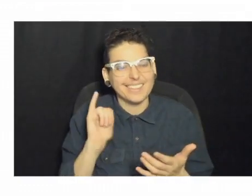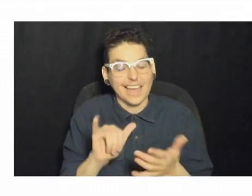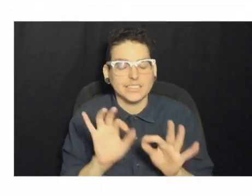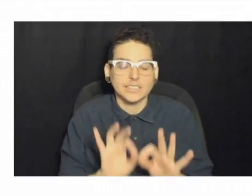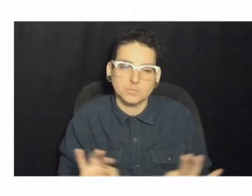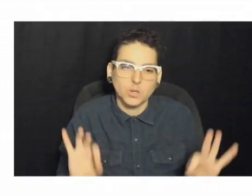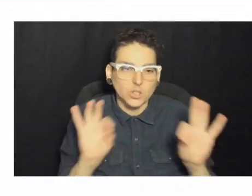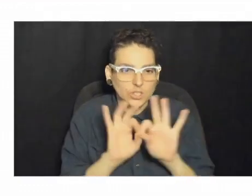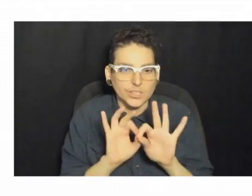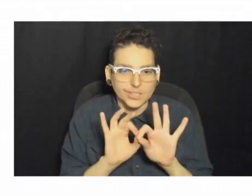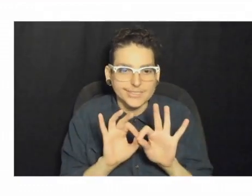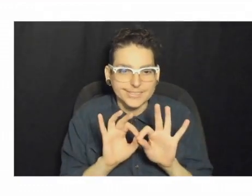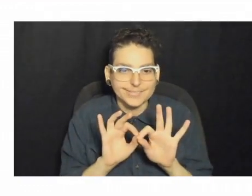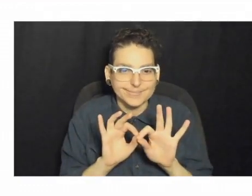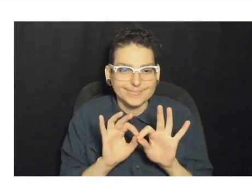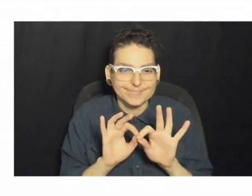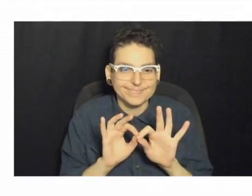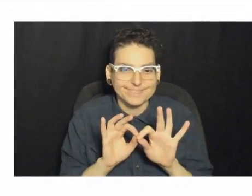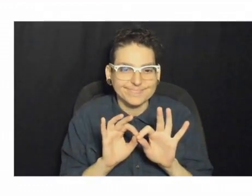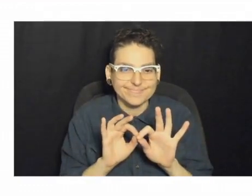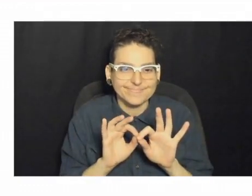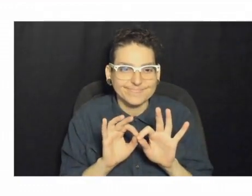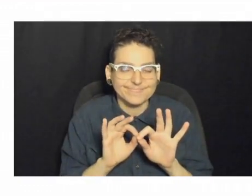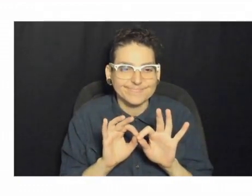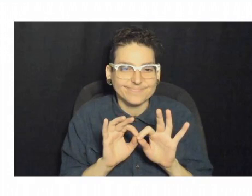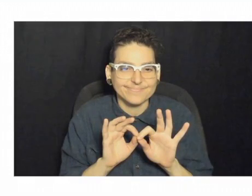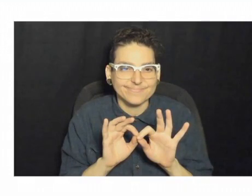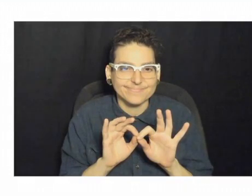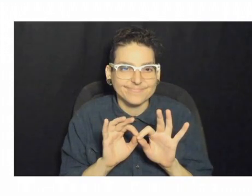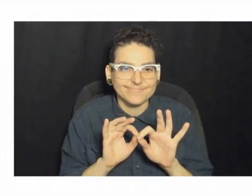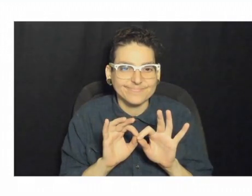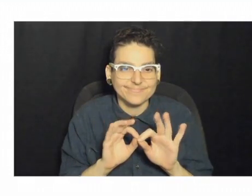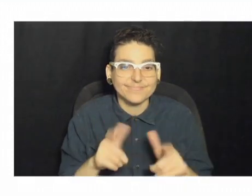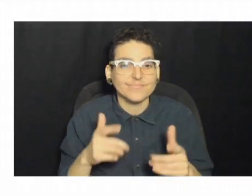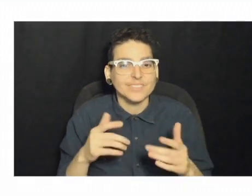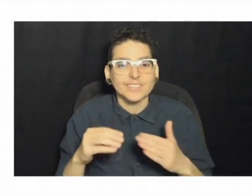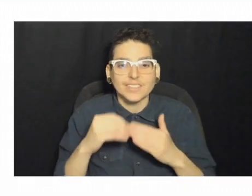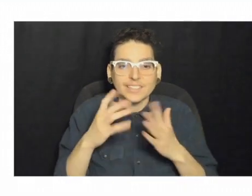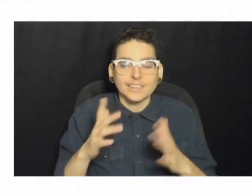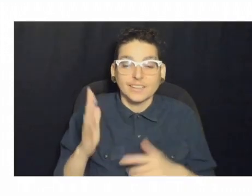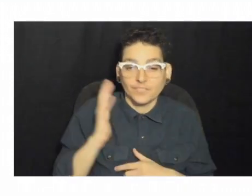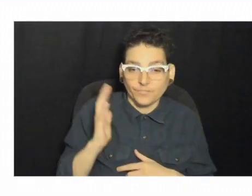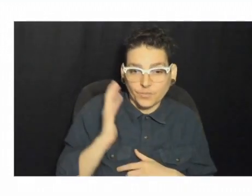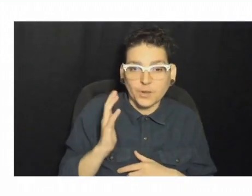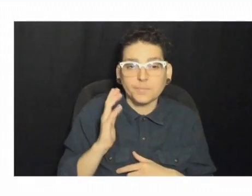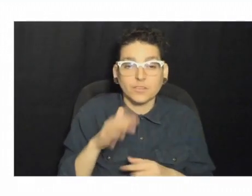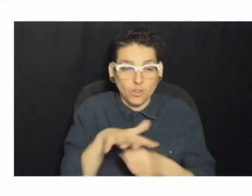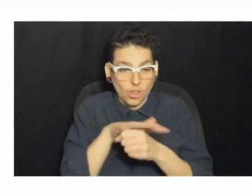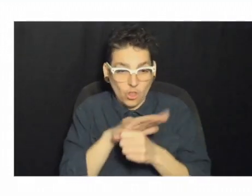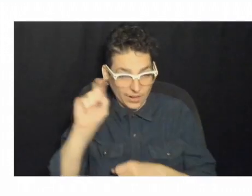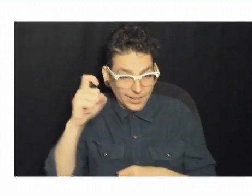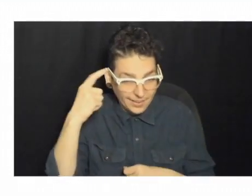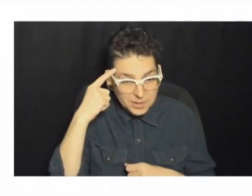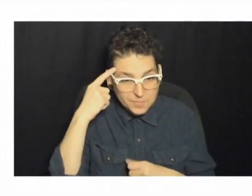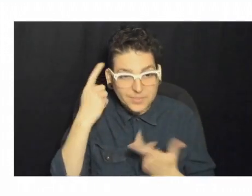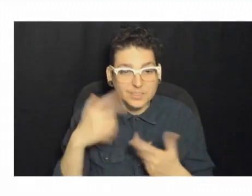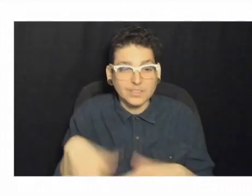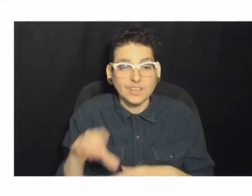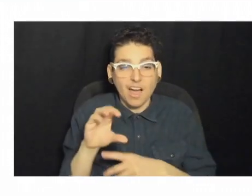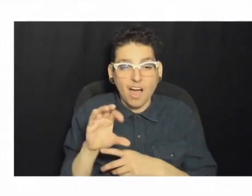A colleague who's a former local government official said that health equity is no longer